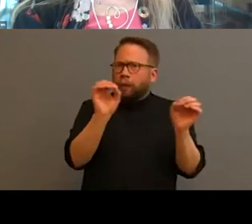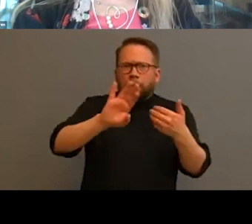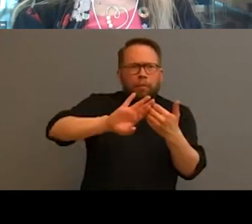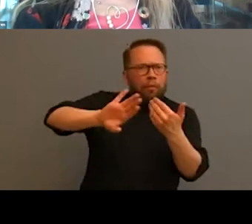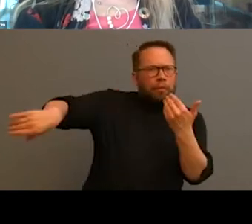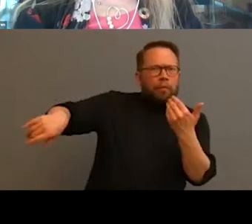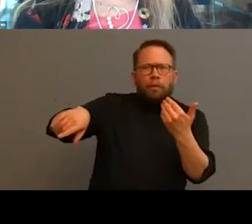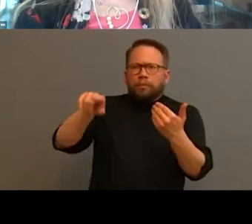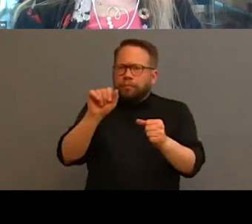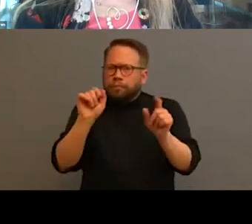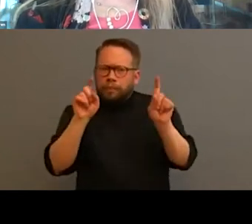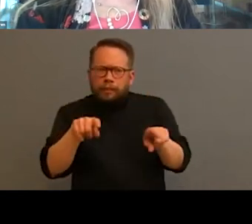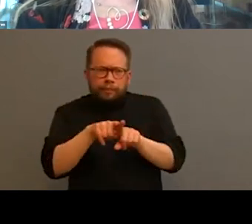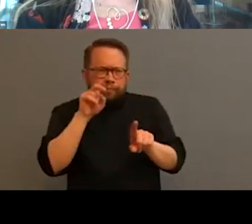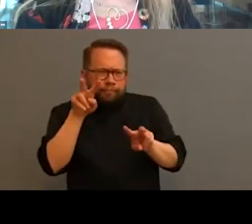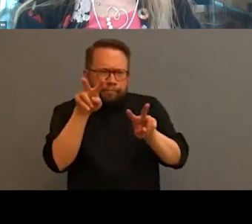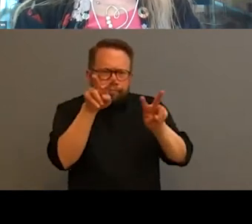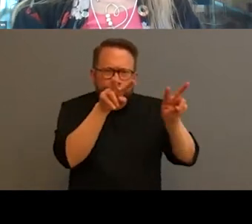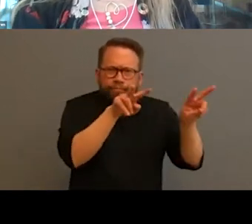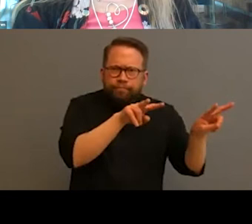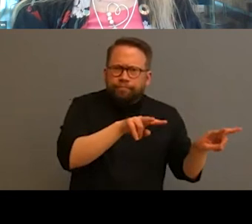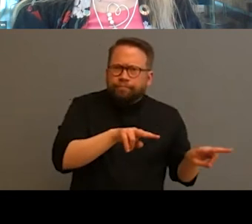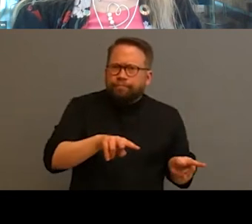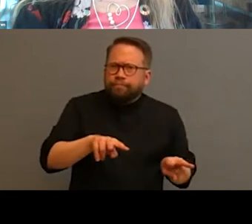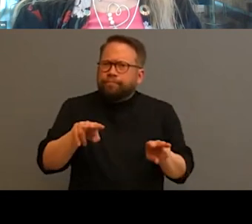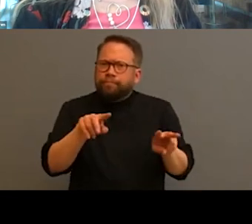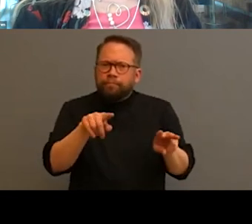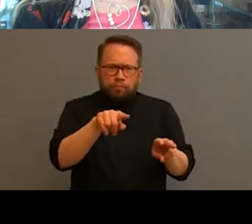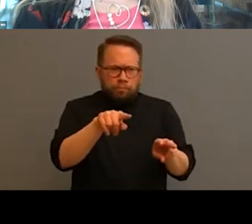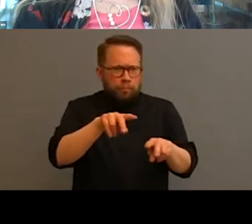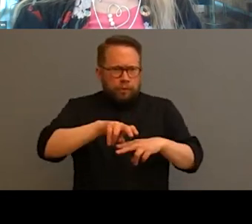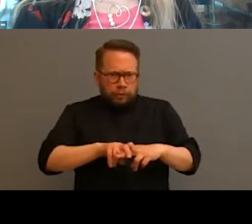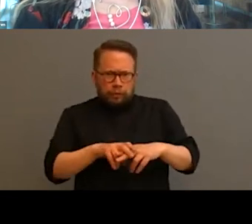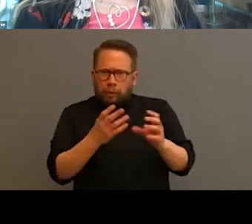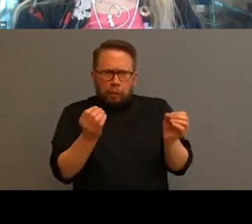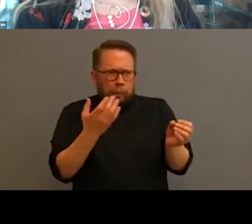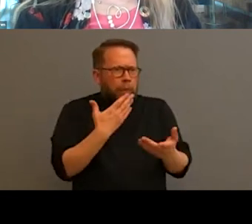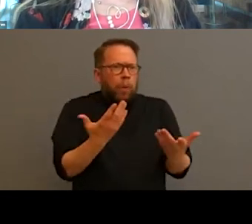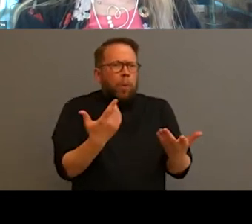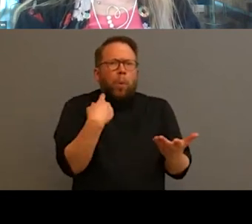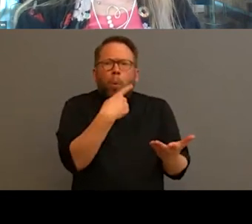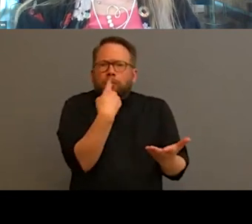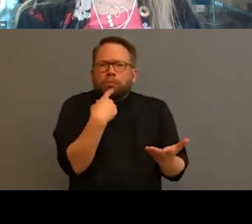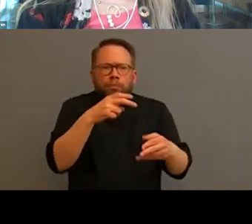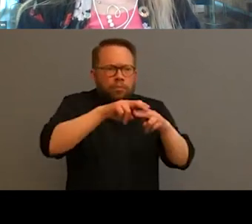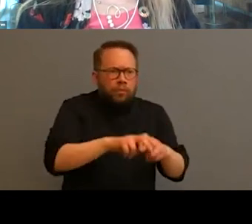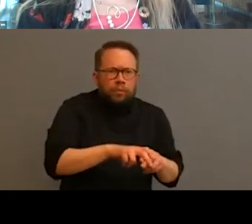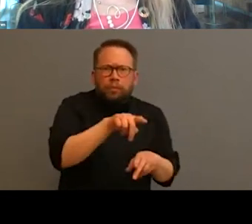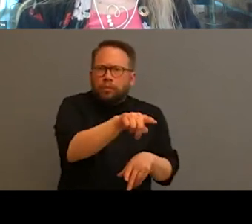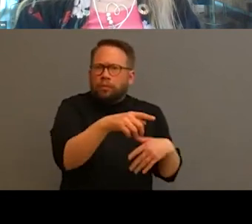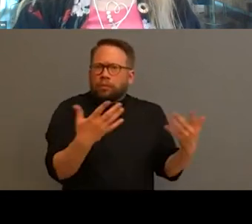occupying the empty chair in the room? Who is absent and ought to be here?